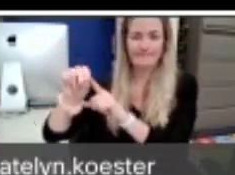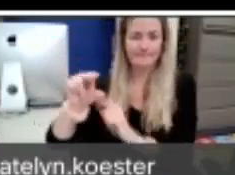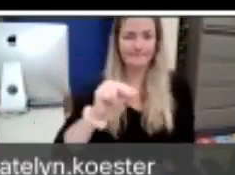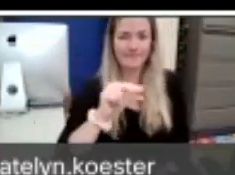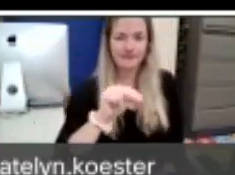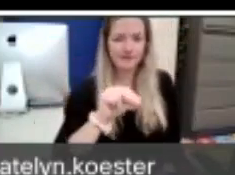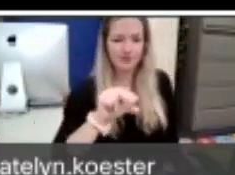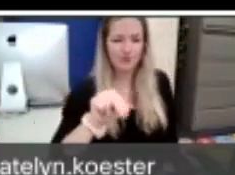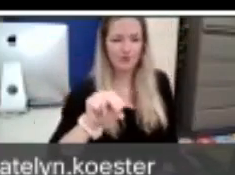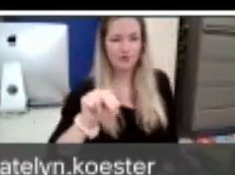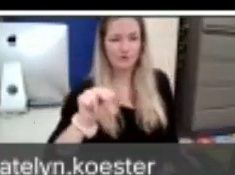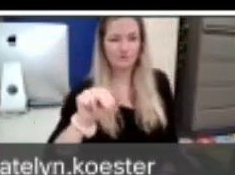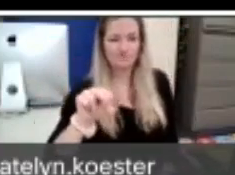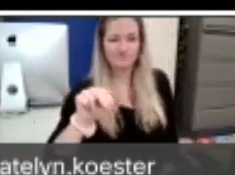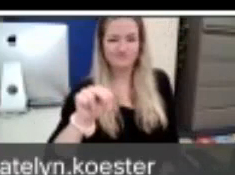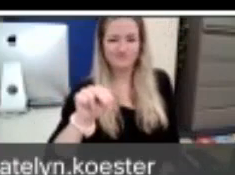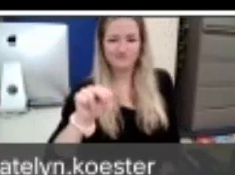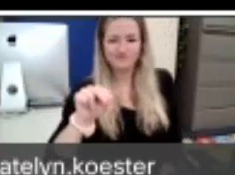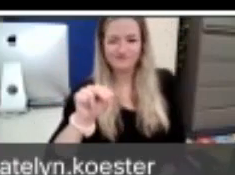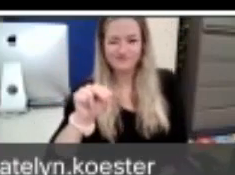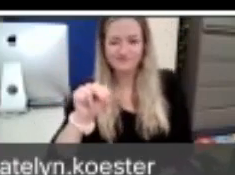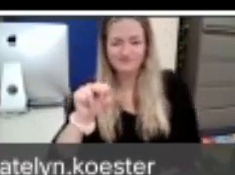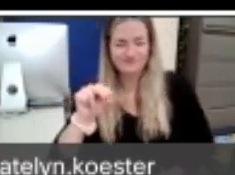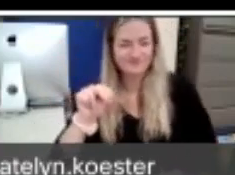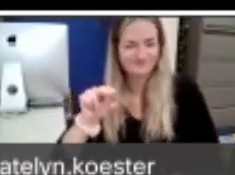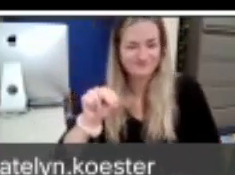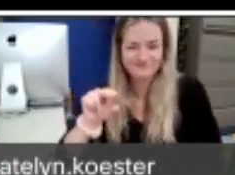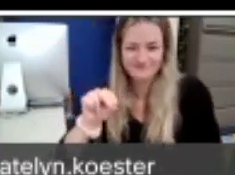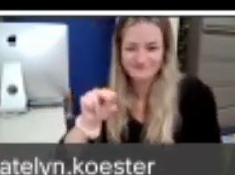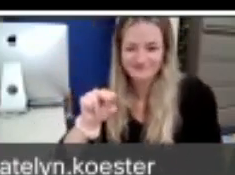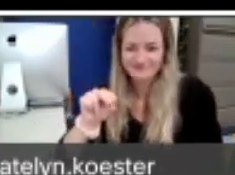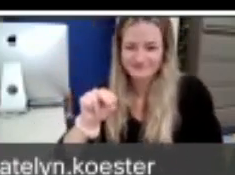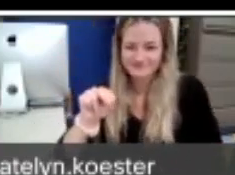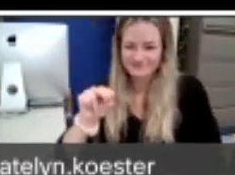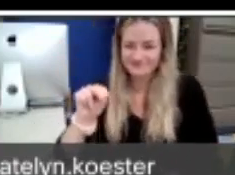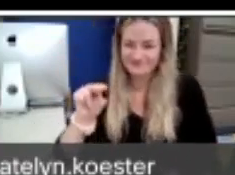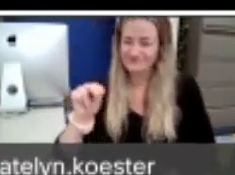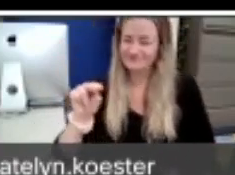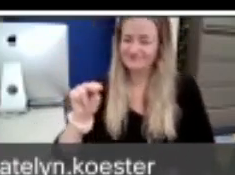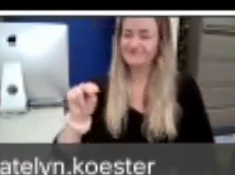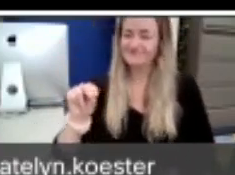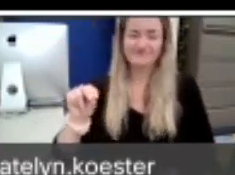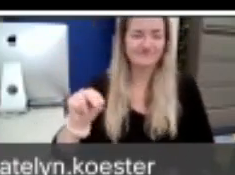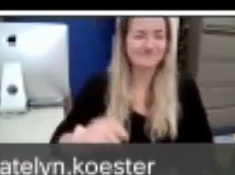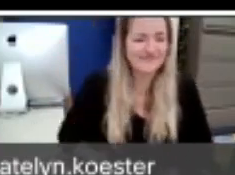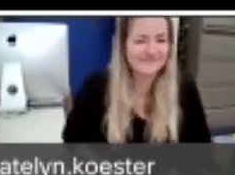So those three fingers, when they touch, no. Are they going to tap?